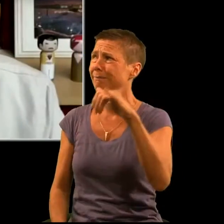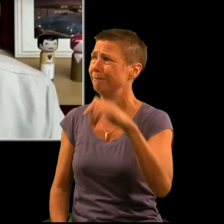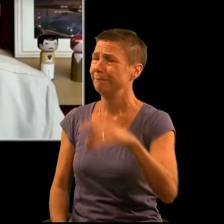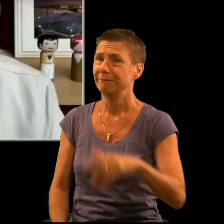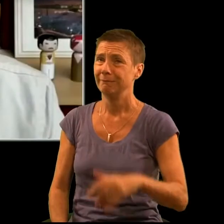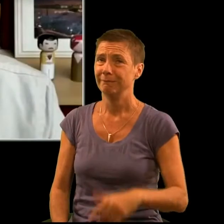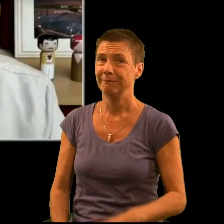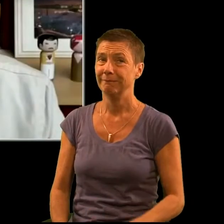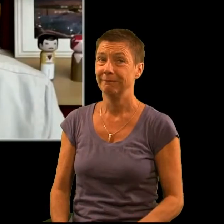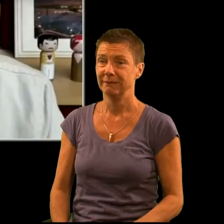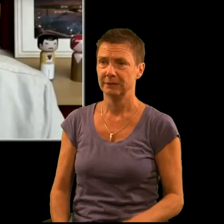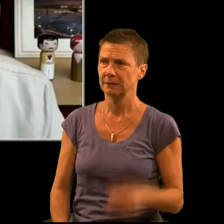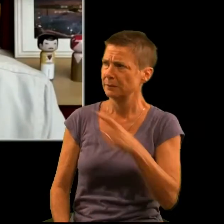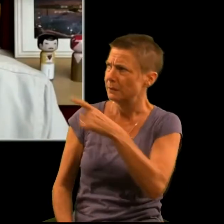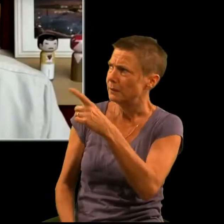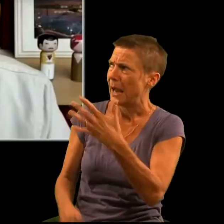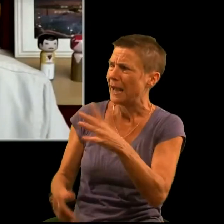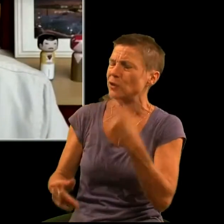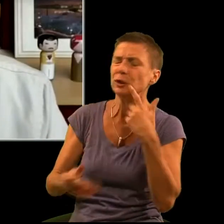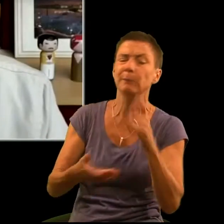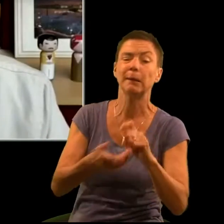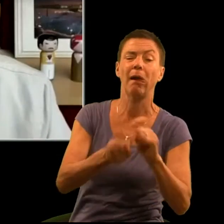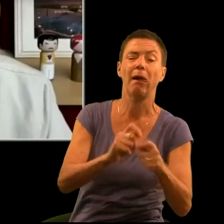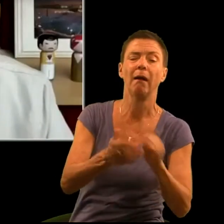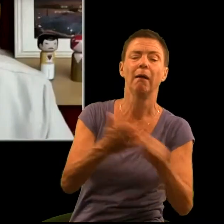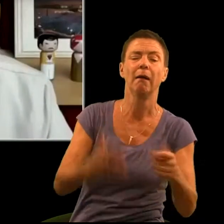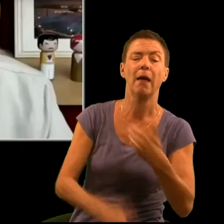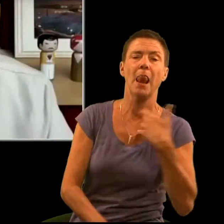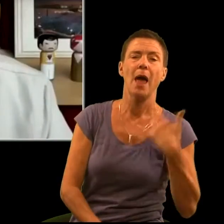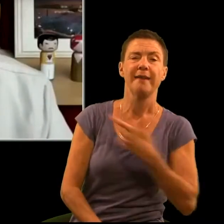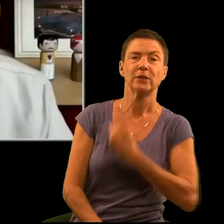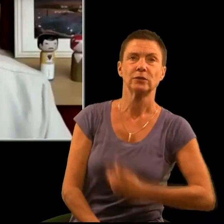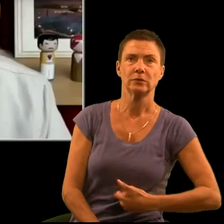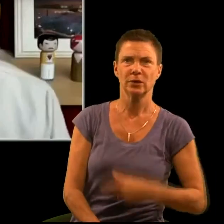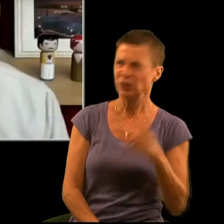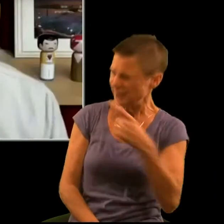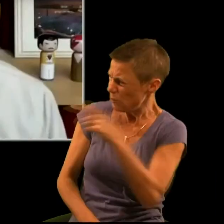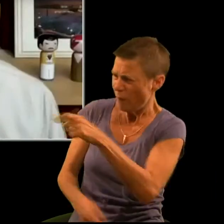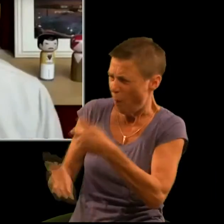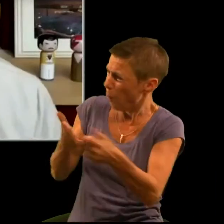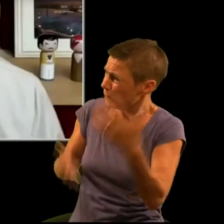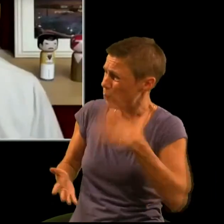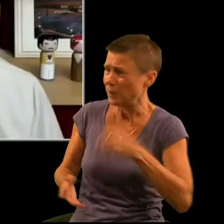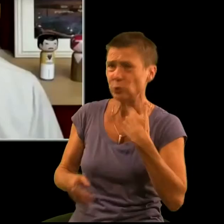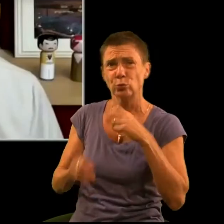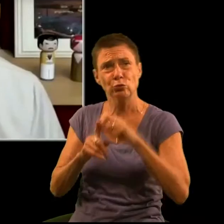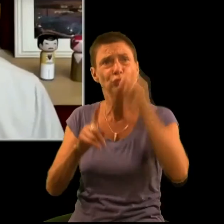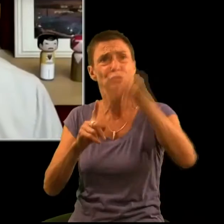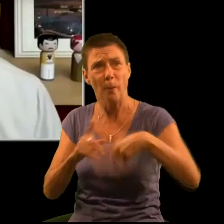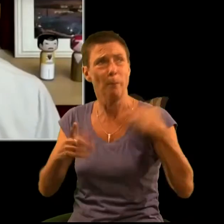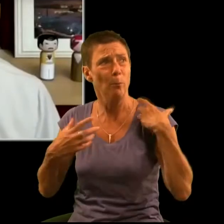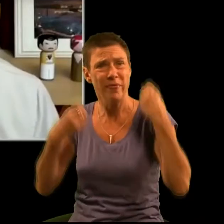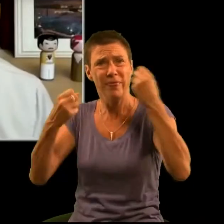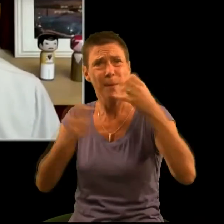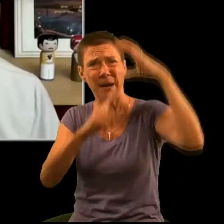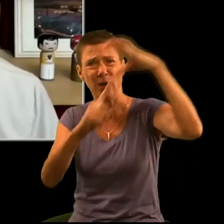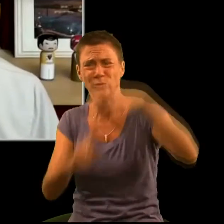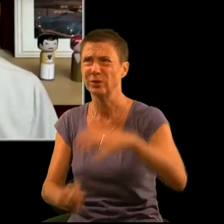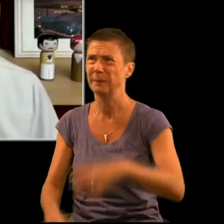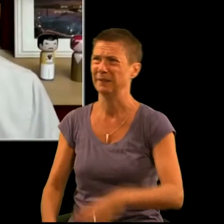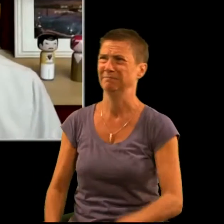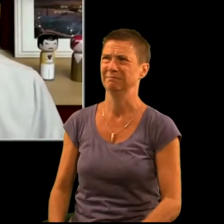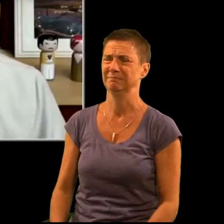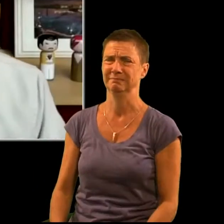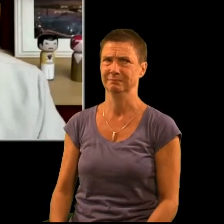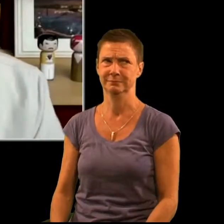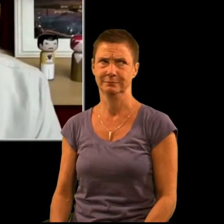Sign here on your life insurance. I know. She said, no, you've always wanted to do a parachute jump. I don't remember wanting to do